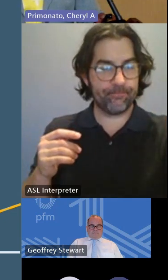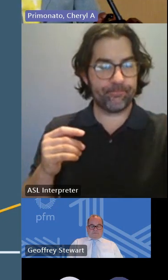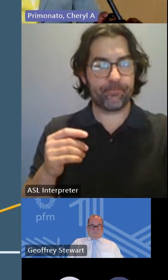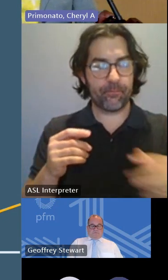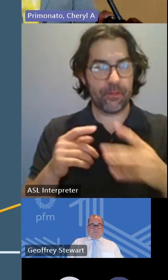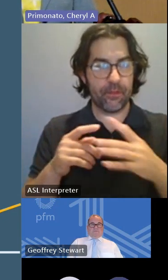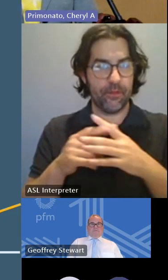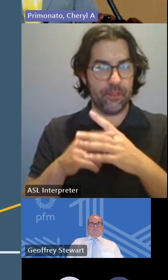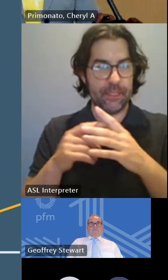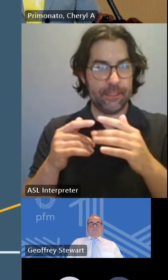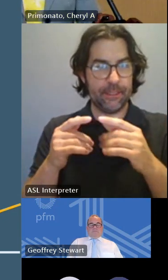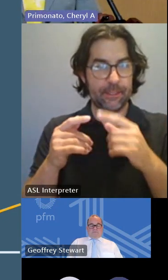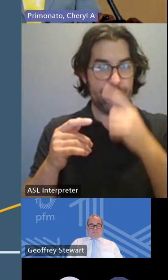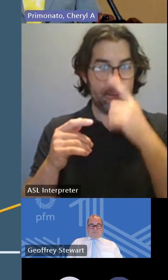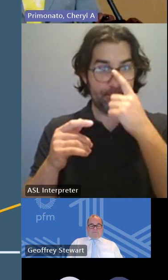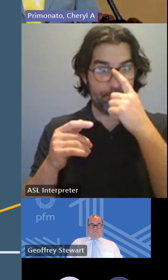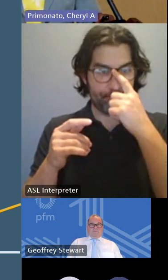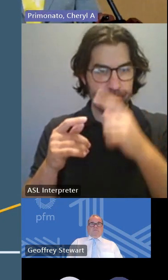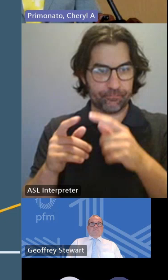the expenses.